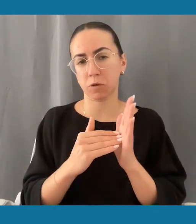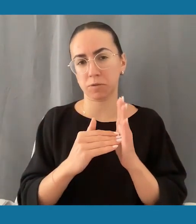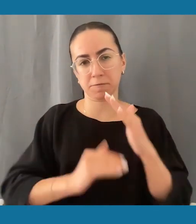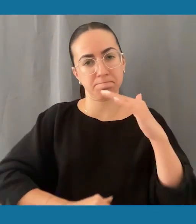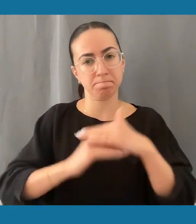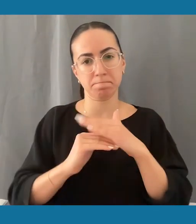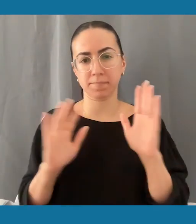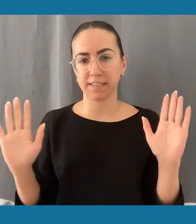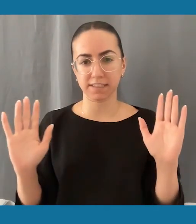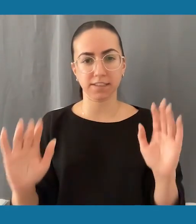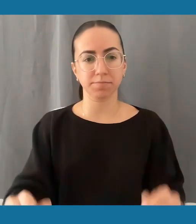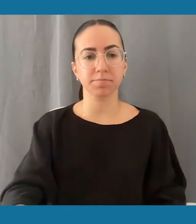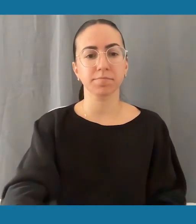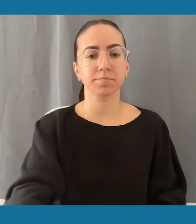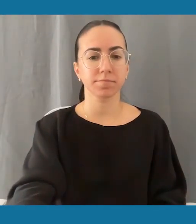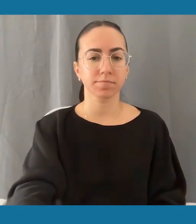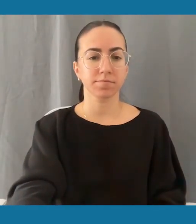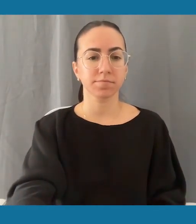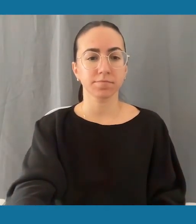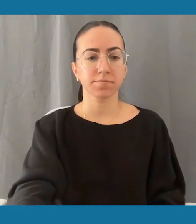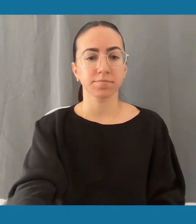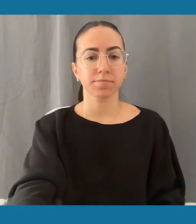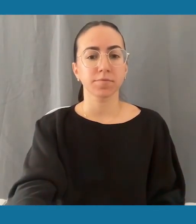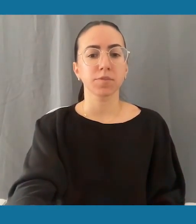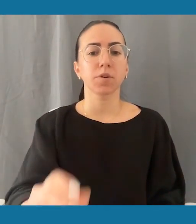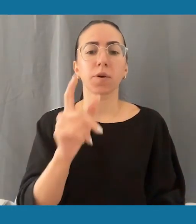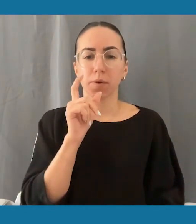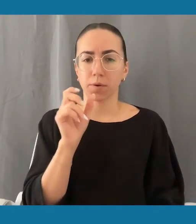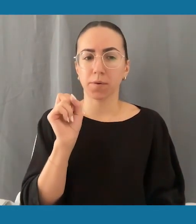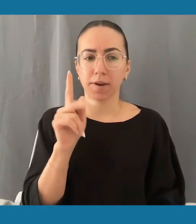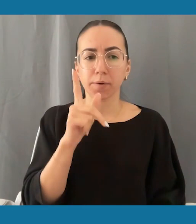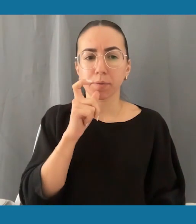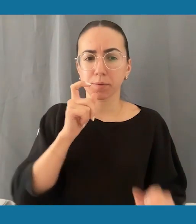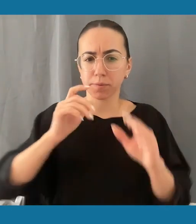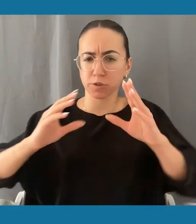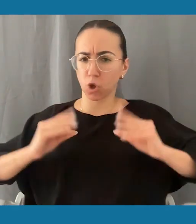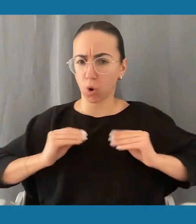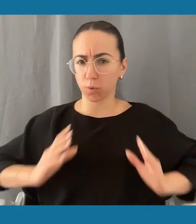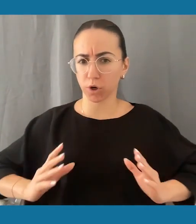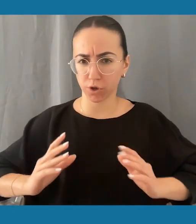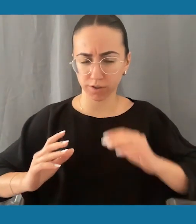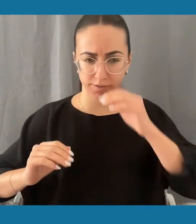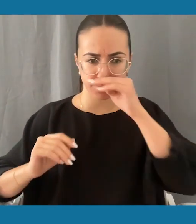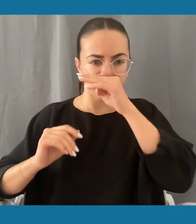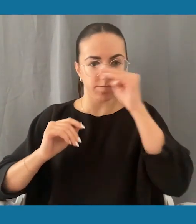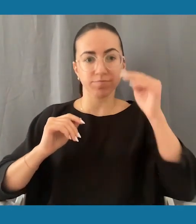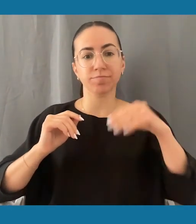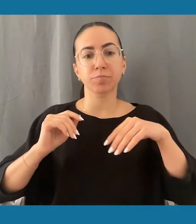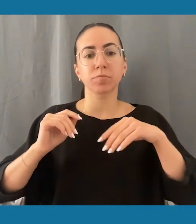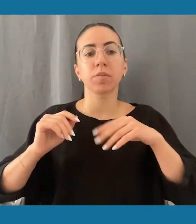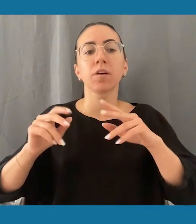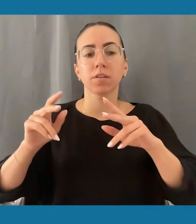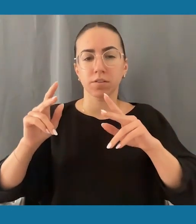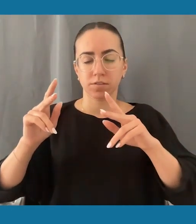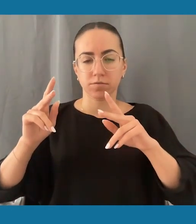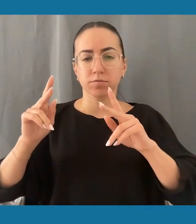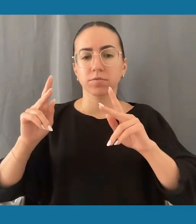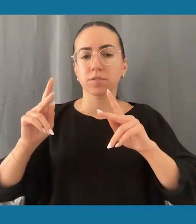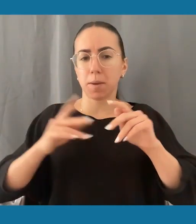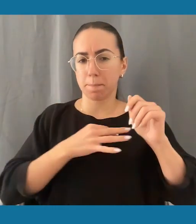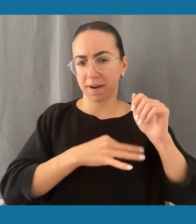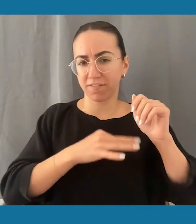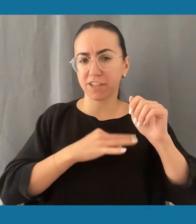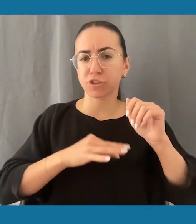Okay. Now, who's the owner of the account? It is actually the designated beneficiary of the account, the